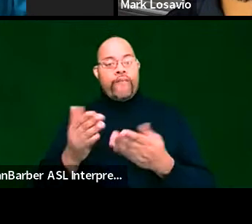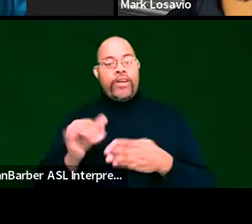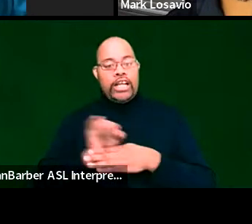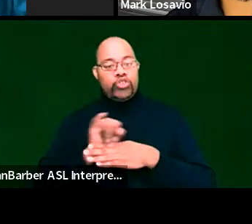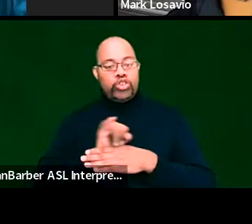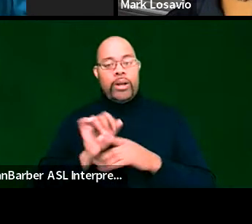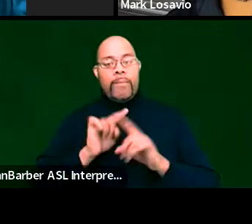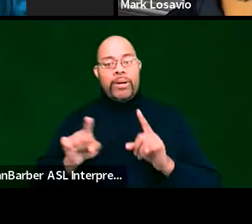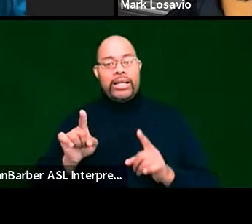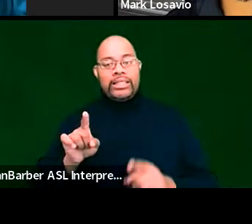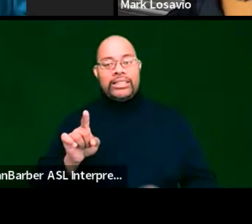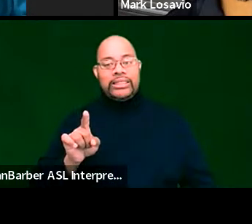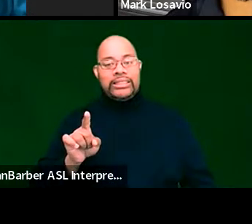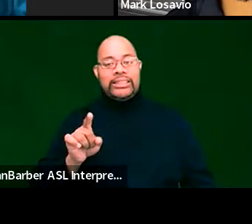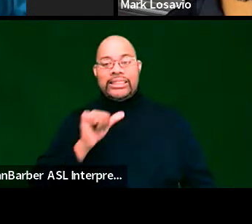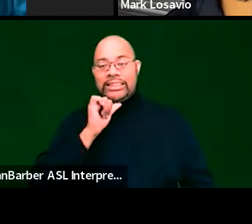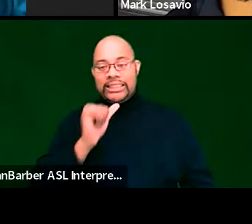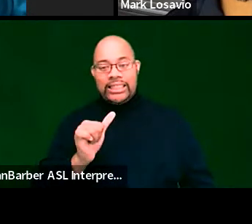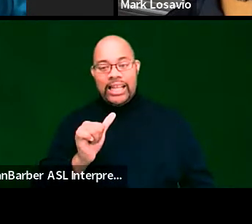internship,